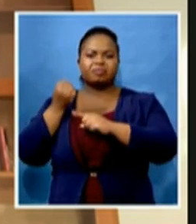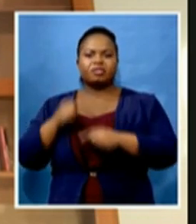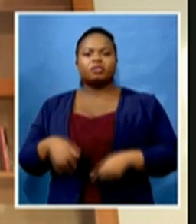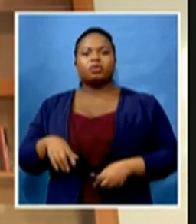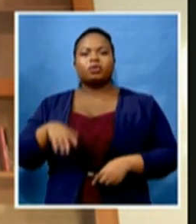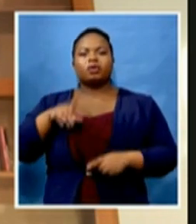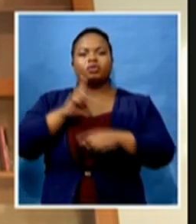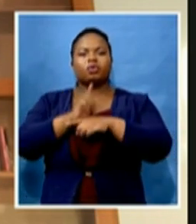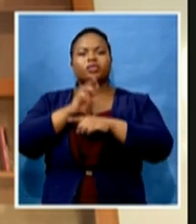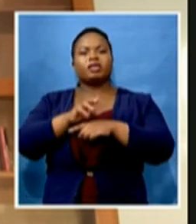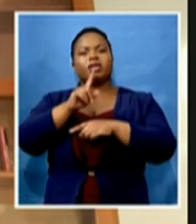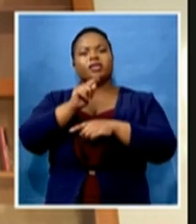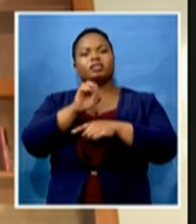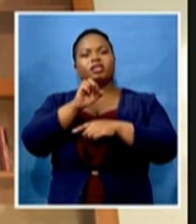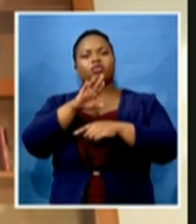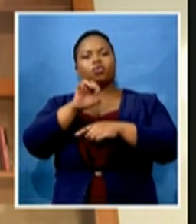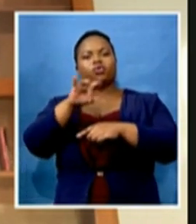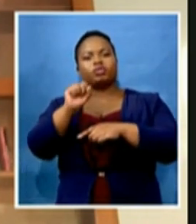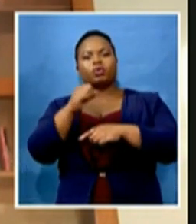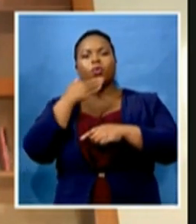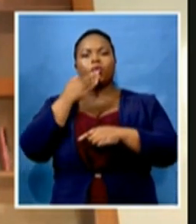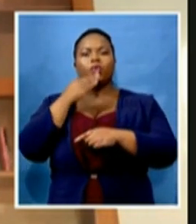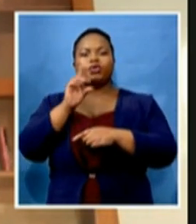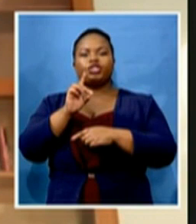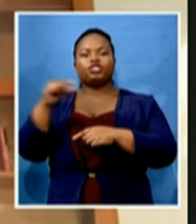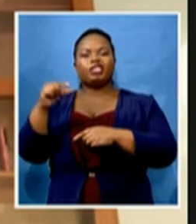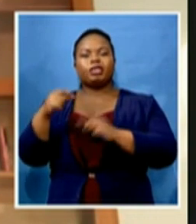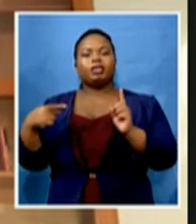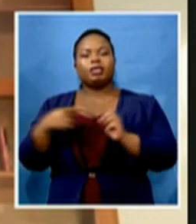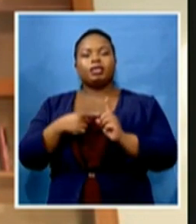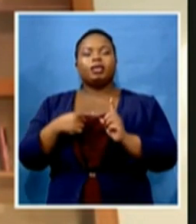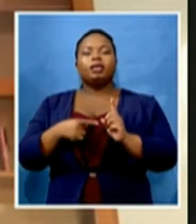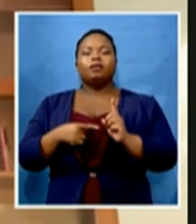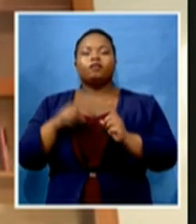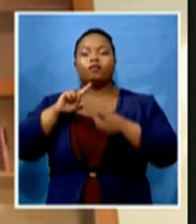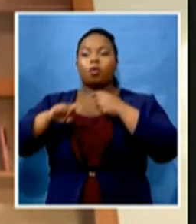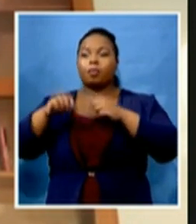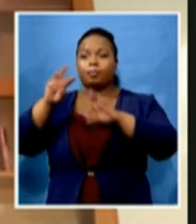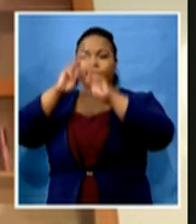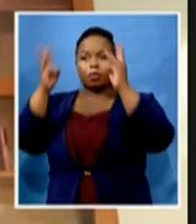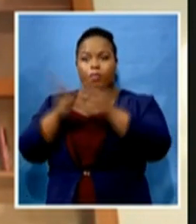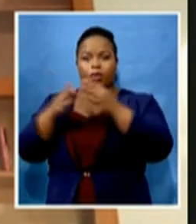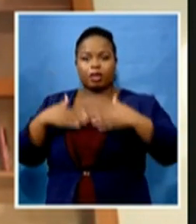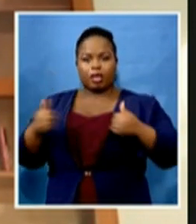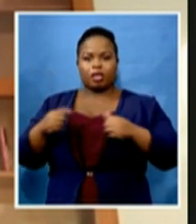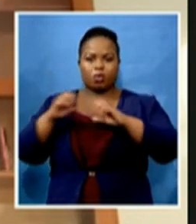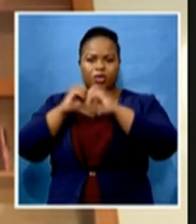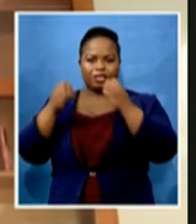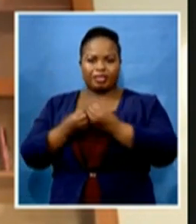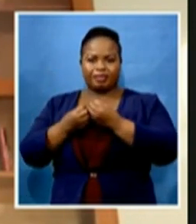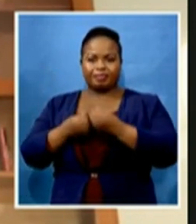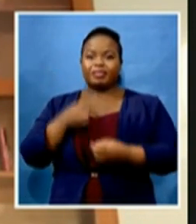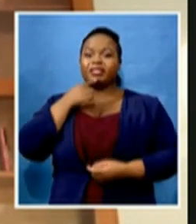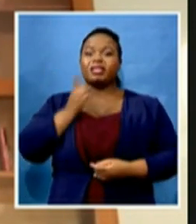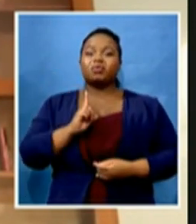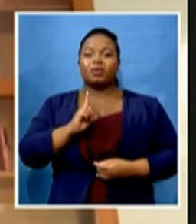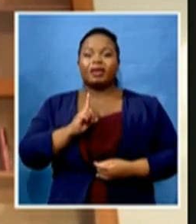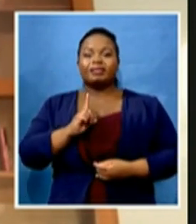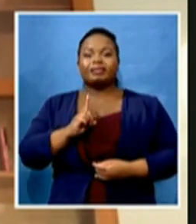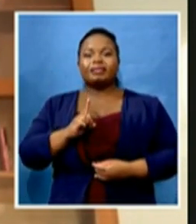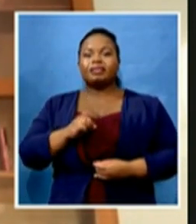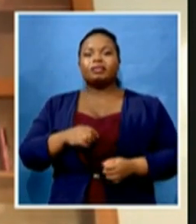was saying, that we are as strong as the weakest amongst us. The weakest are those who